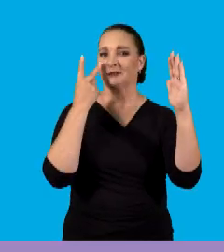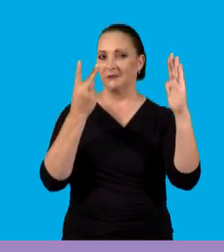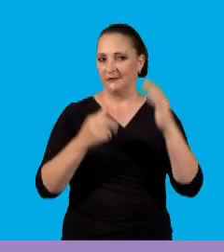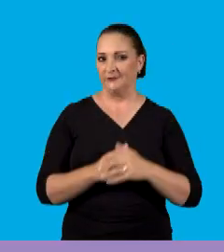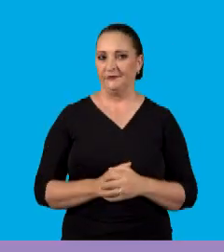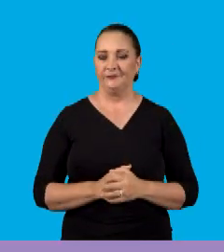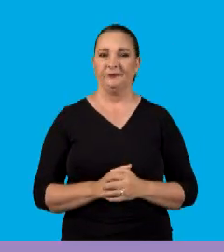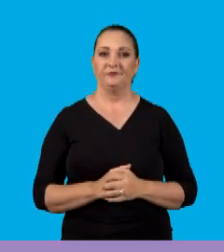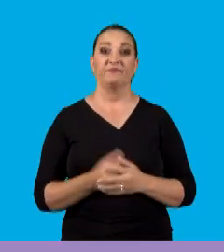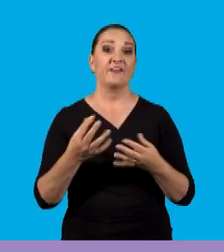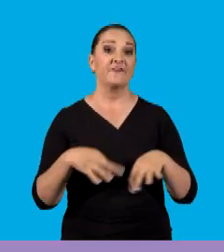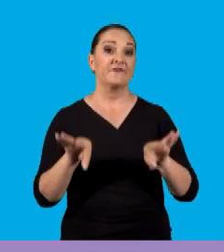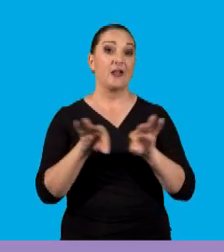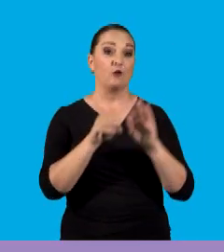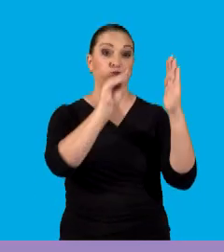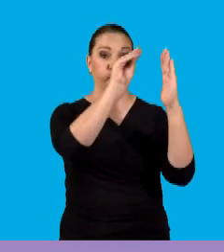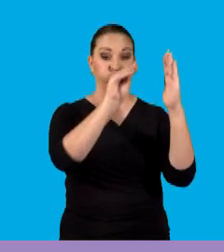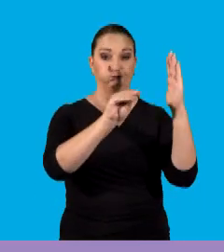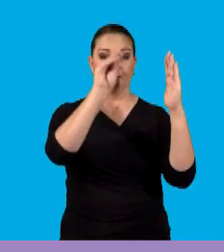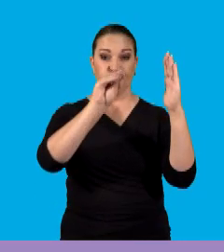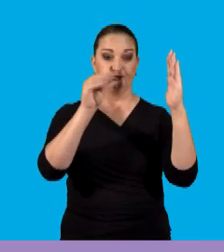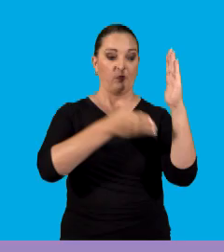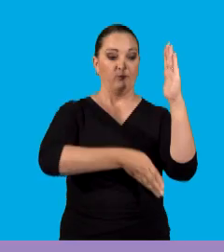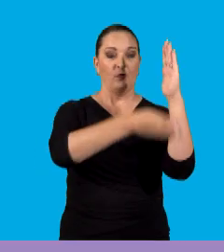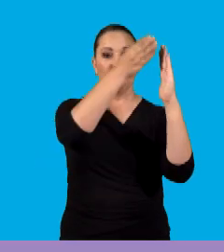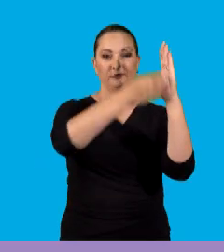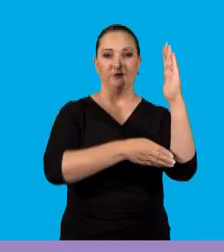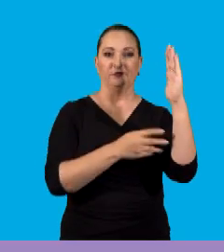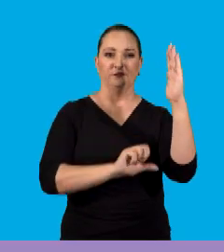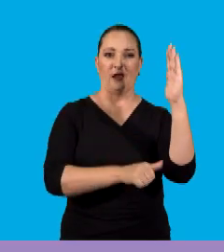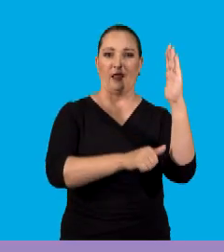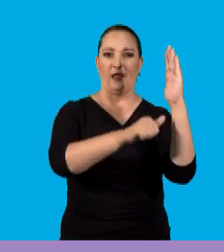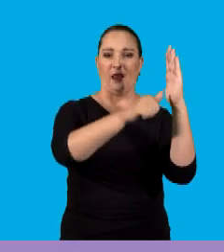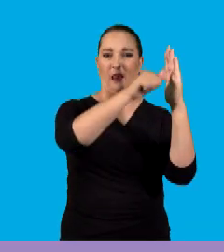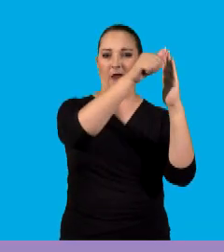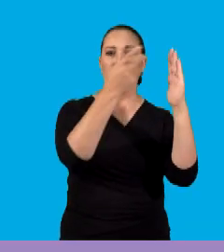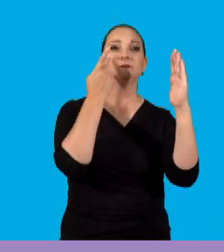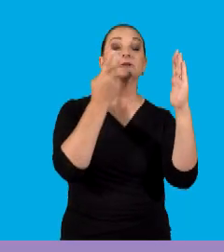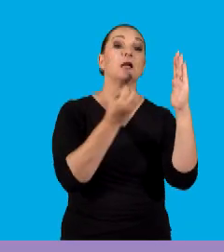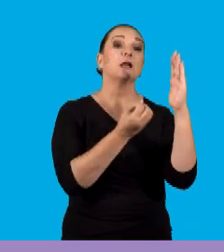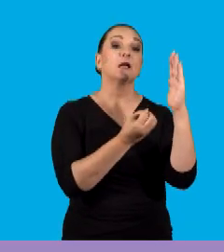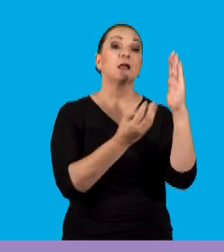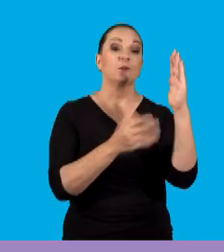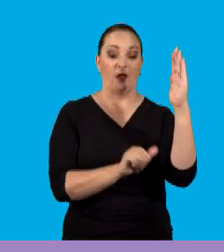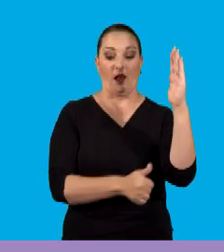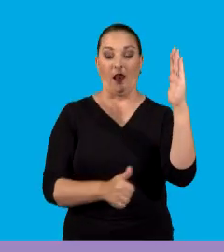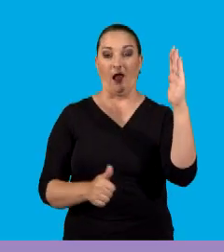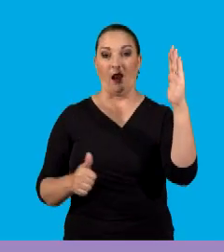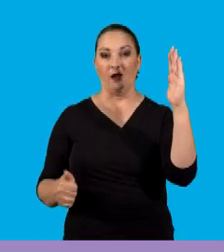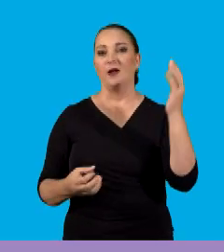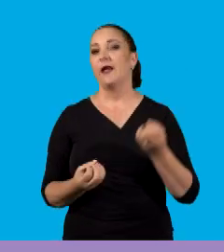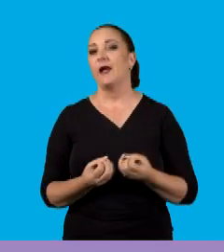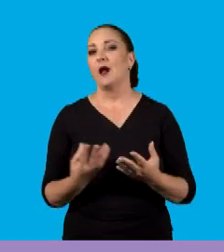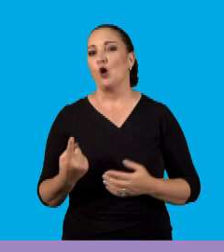for the ice cream sold has been represented on the vertical values, and of course the number of days there have been